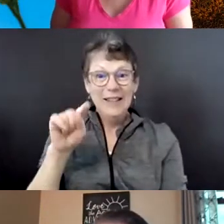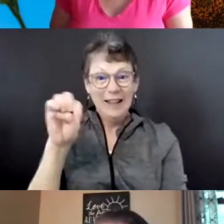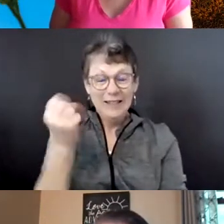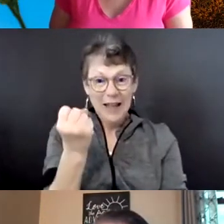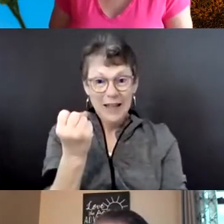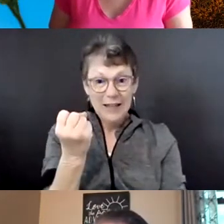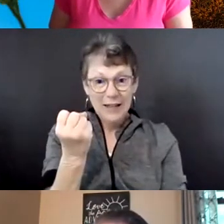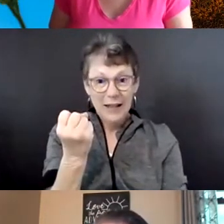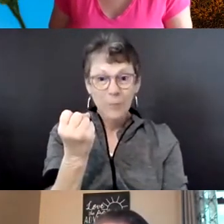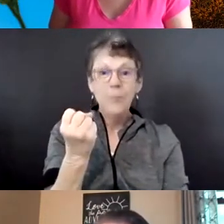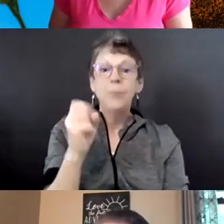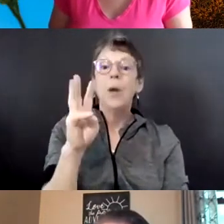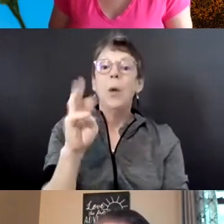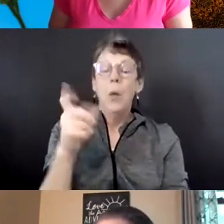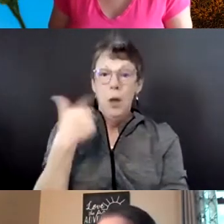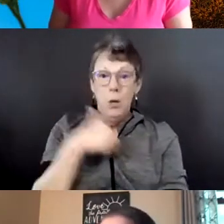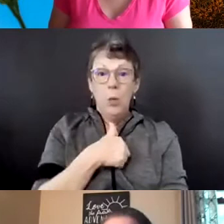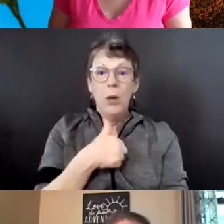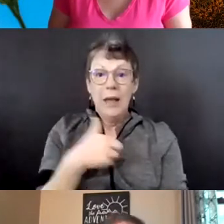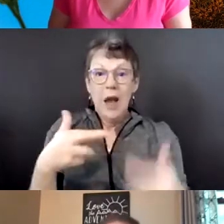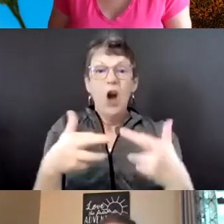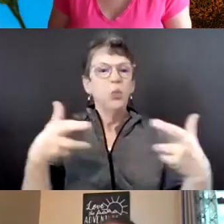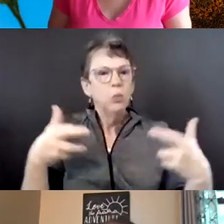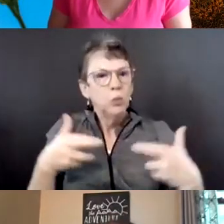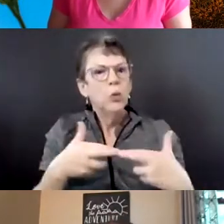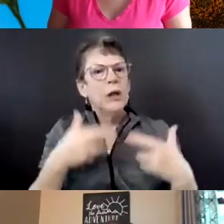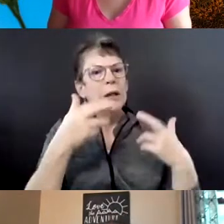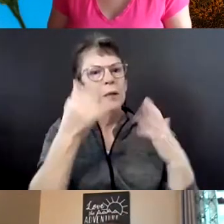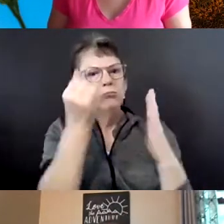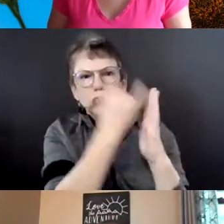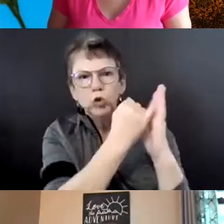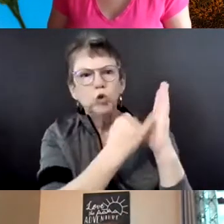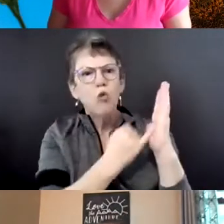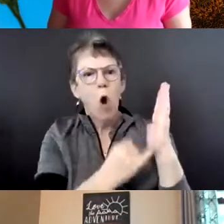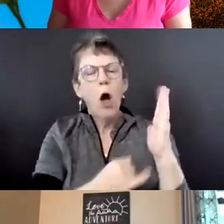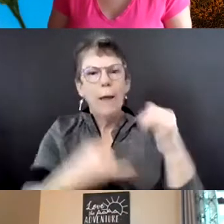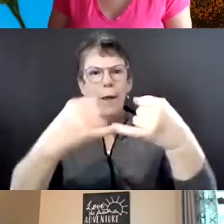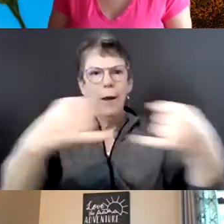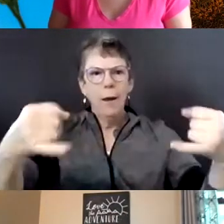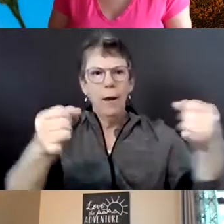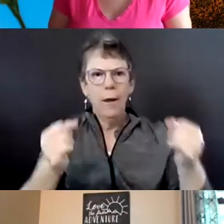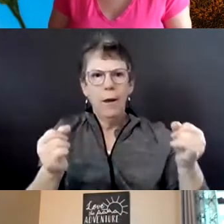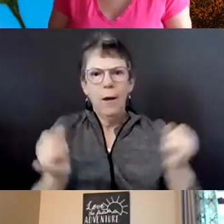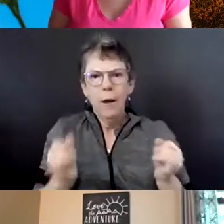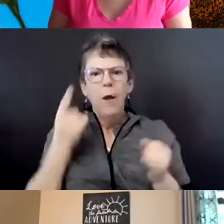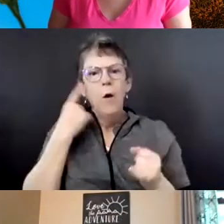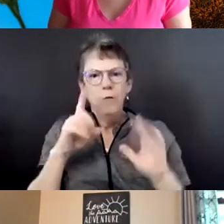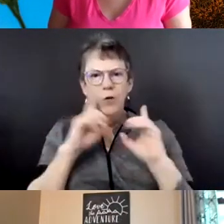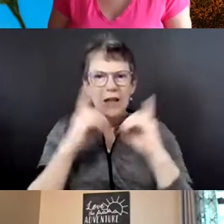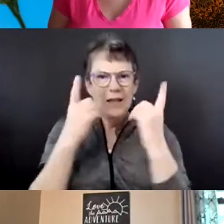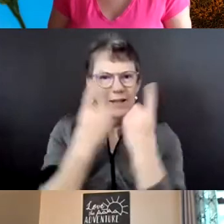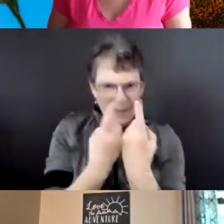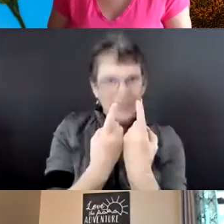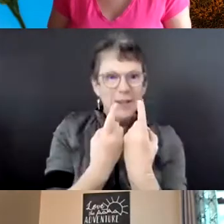are redistricting, which redrawing the boundaries for Senate districts, House districts,